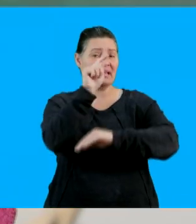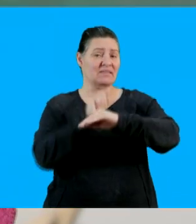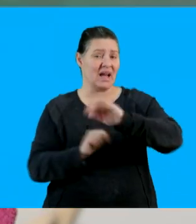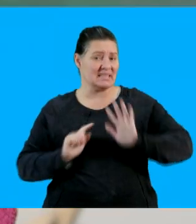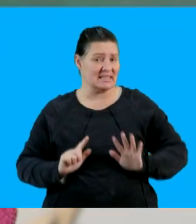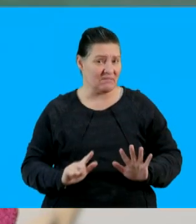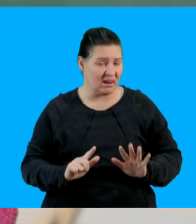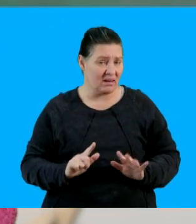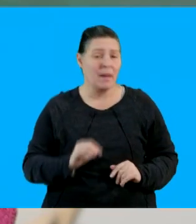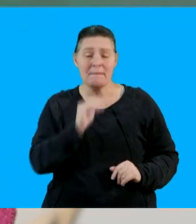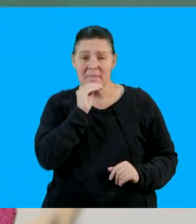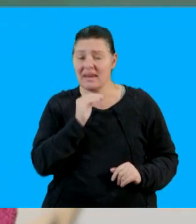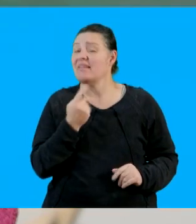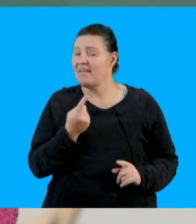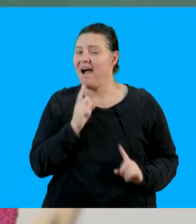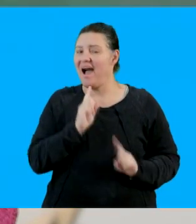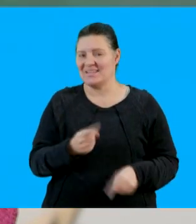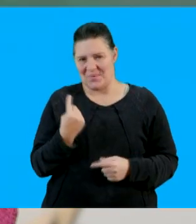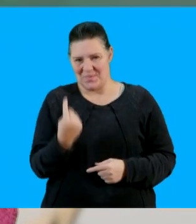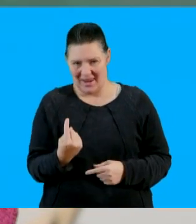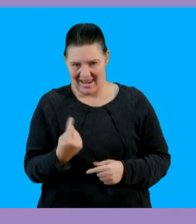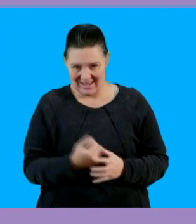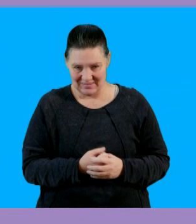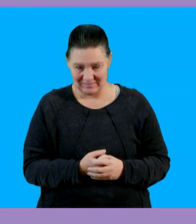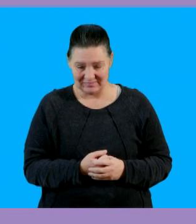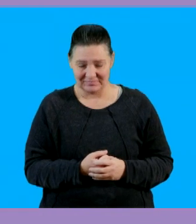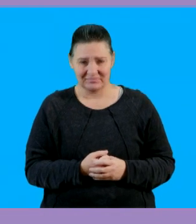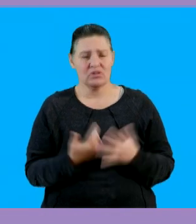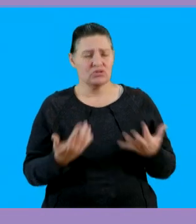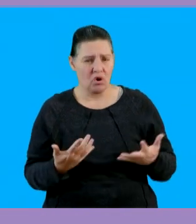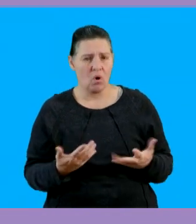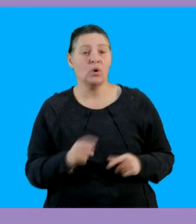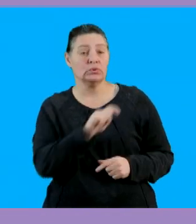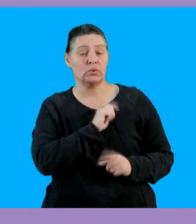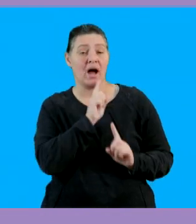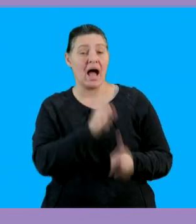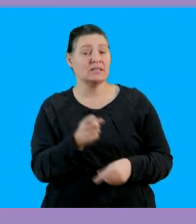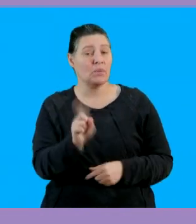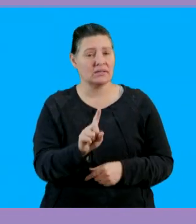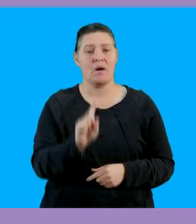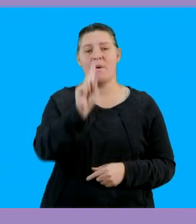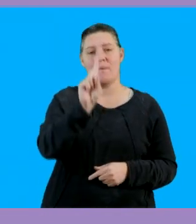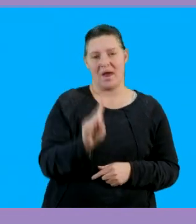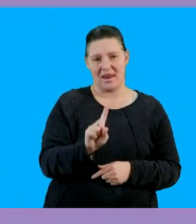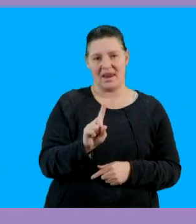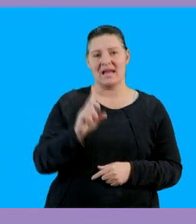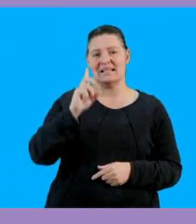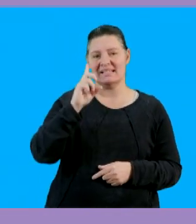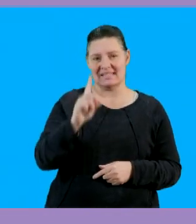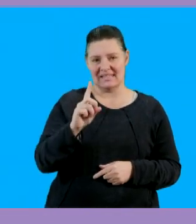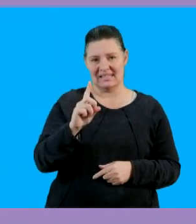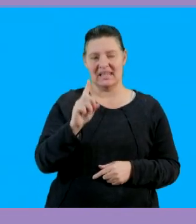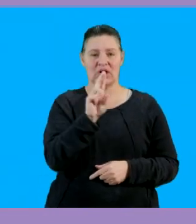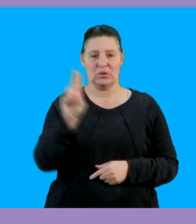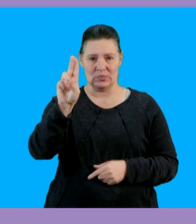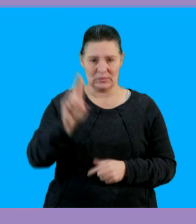we divide a number by itself, then the answer there is 1. So our actual answer is going to be